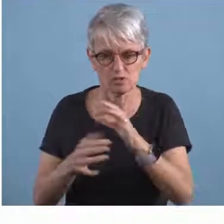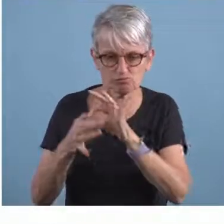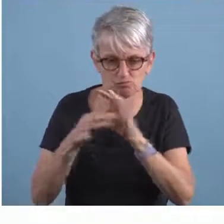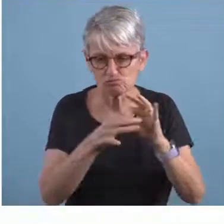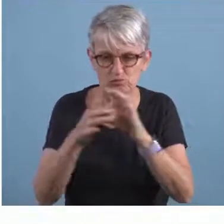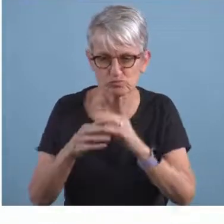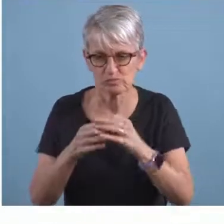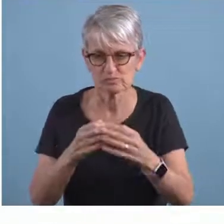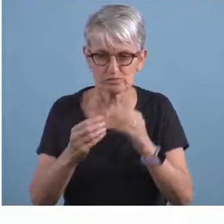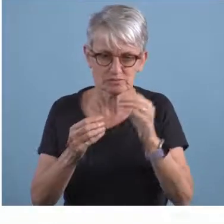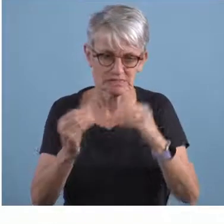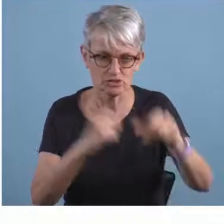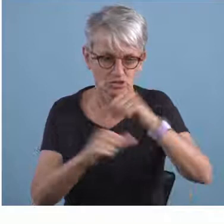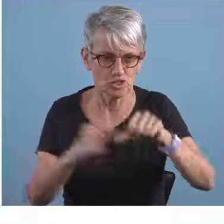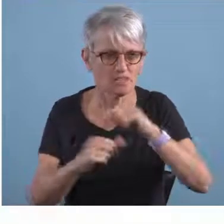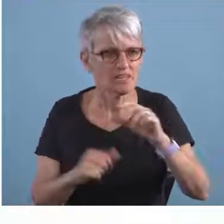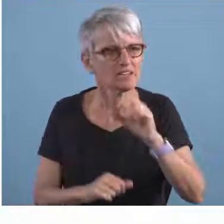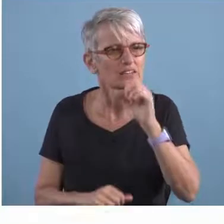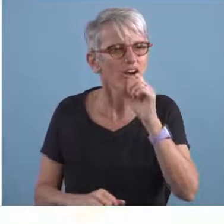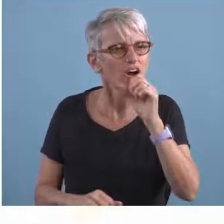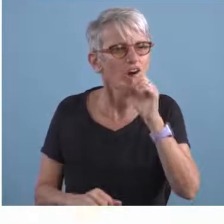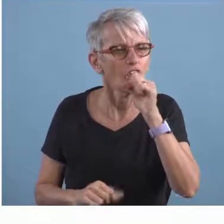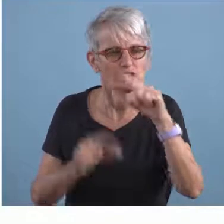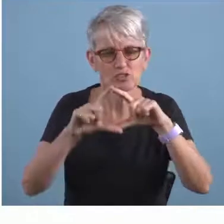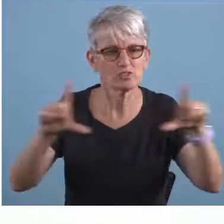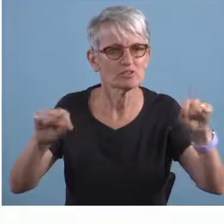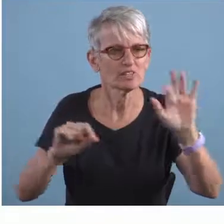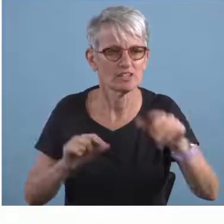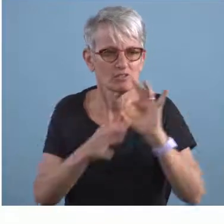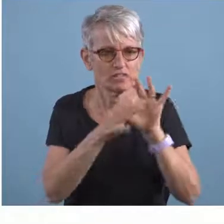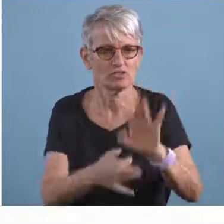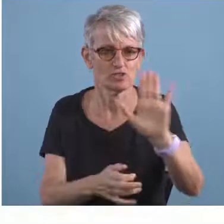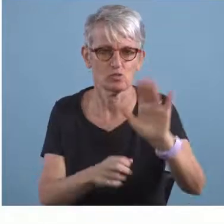it sounds like that orange bullet at the bottom pretty much applies.